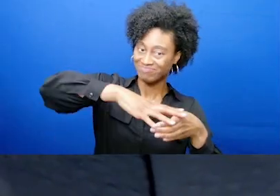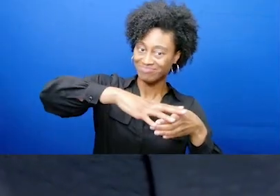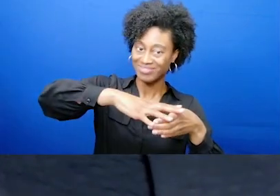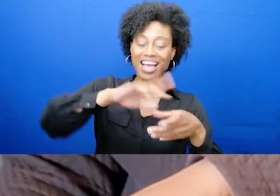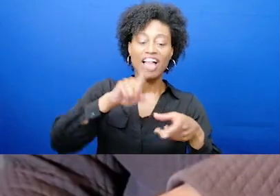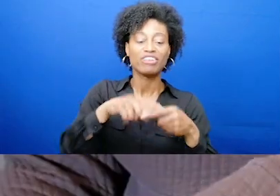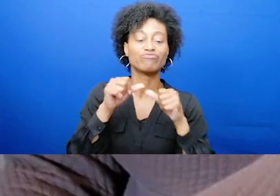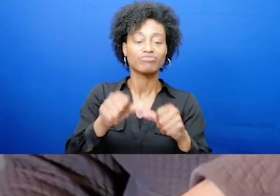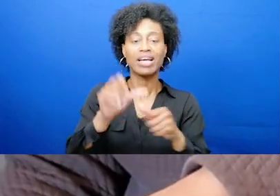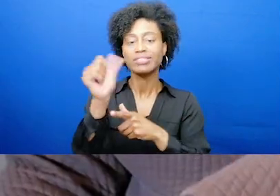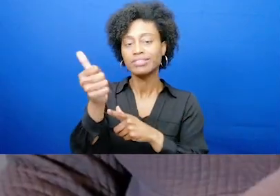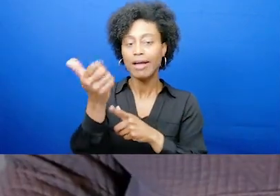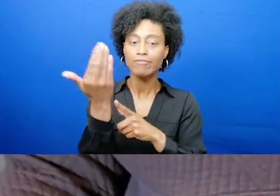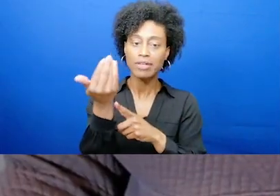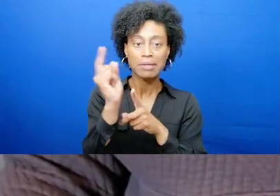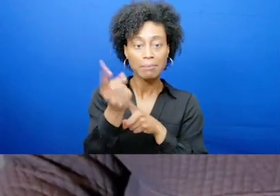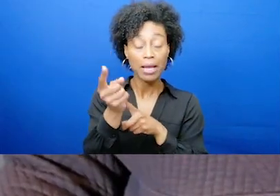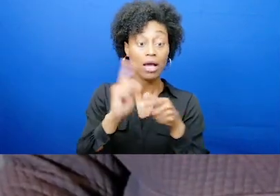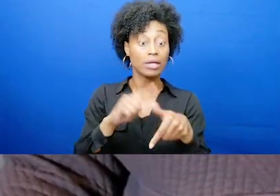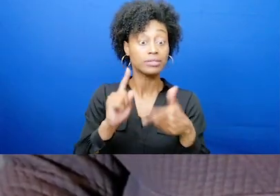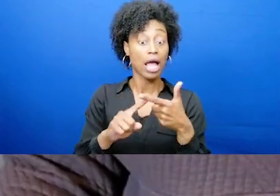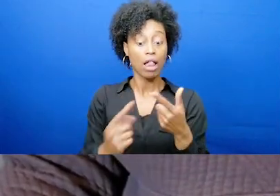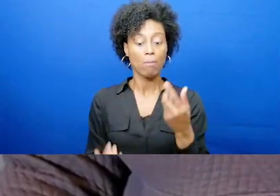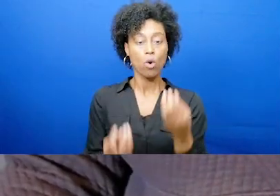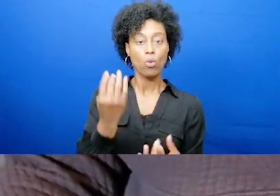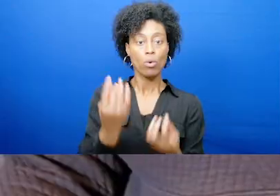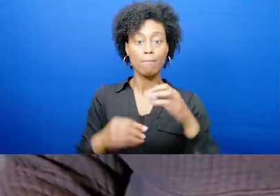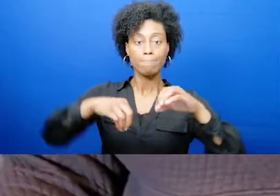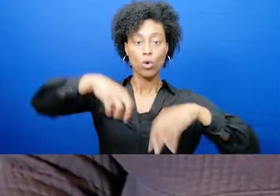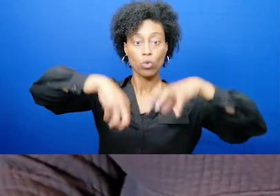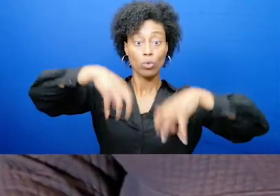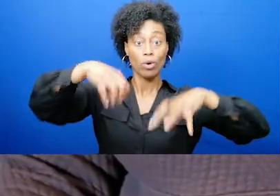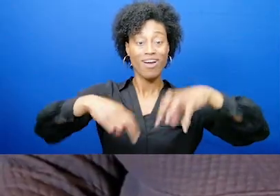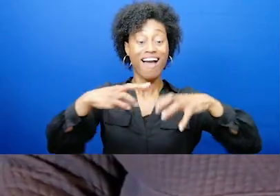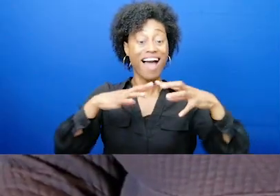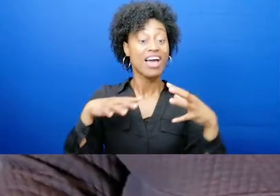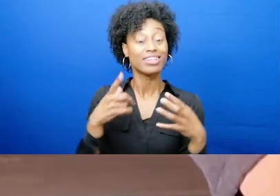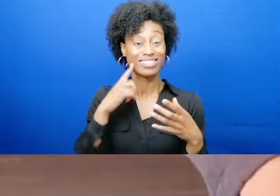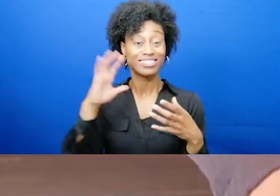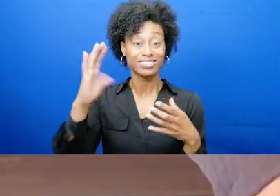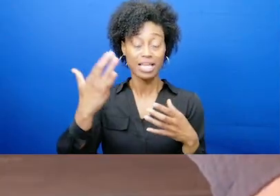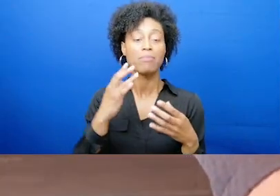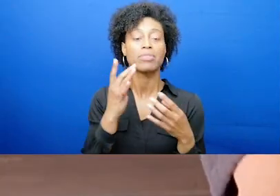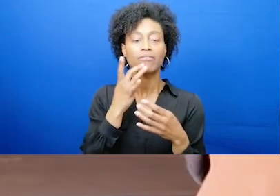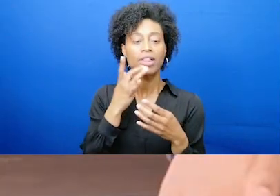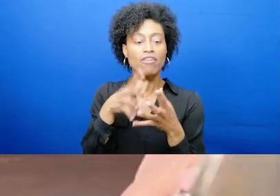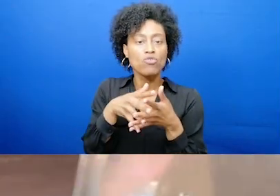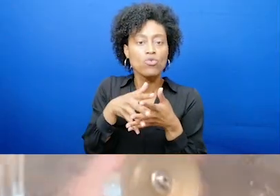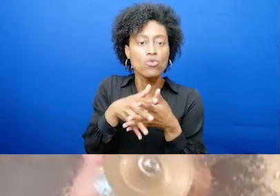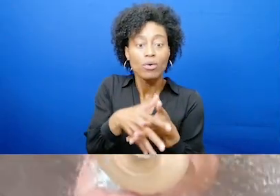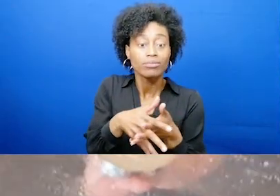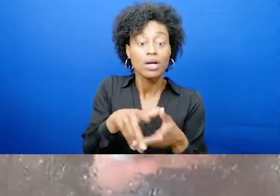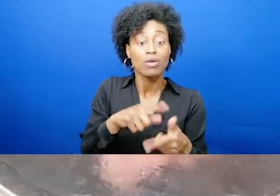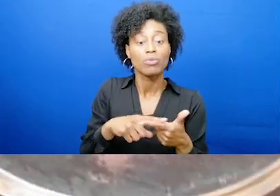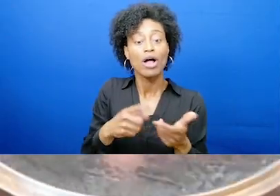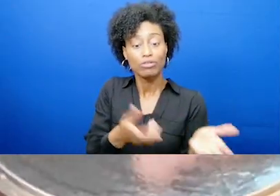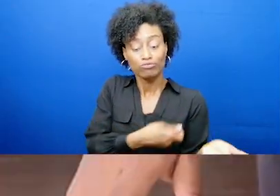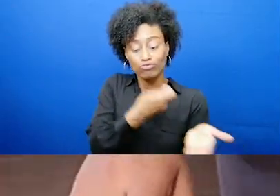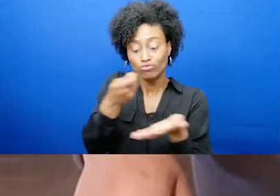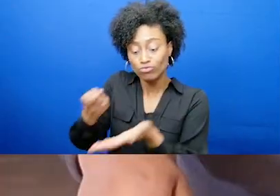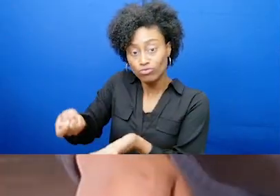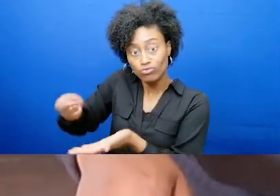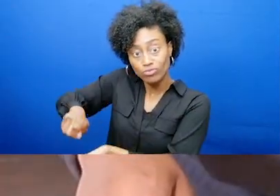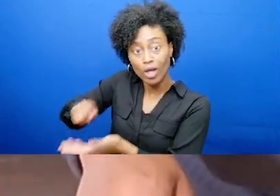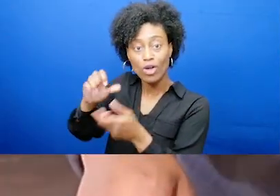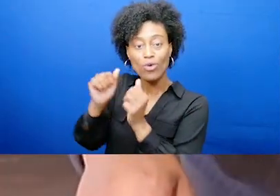Cover again and cook for 10 to 15 minutes until the stew is bubbling and the flavors have merged. To serve, remove from the heat and serve